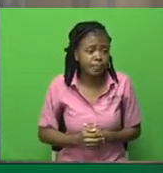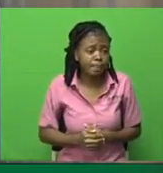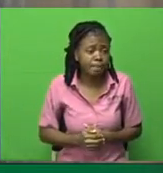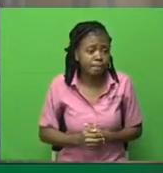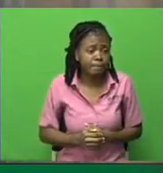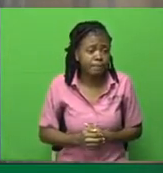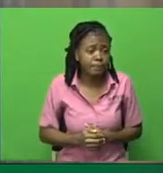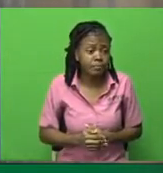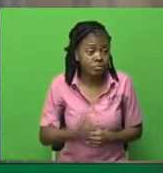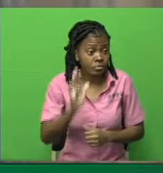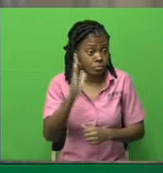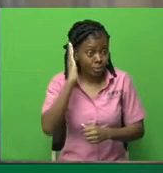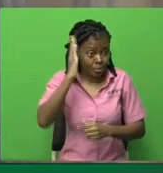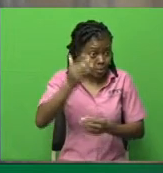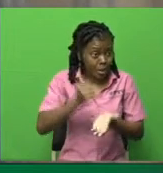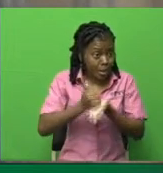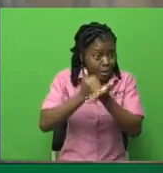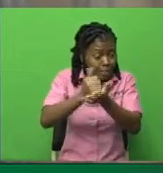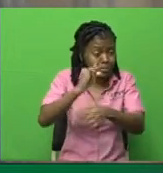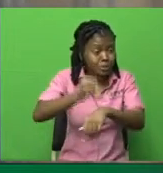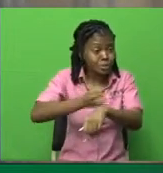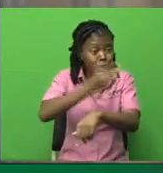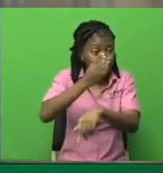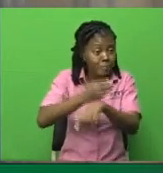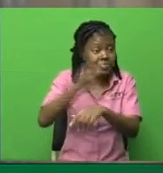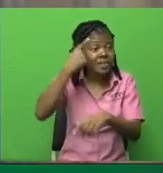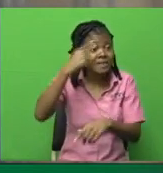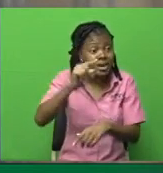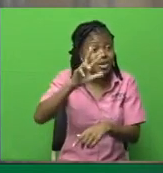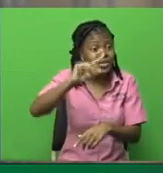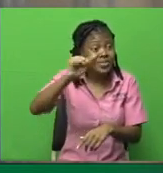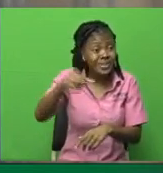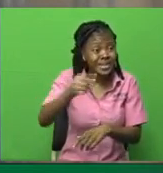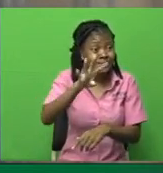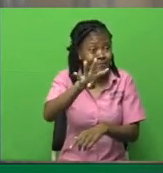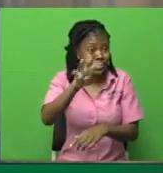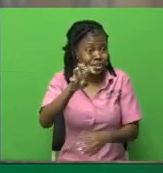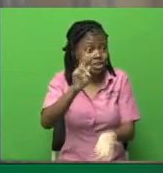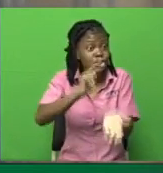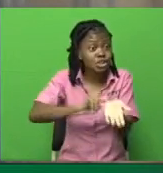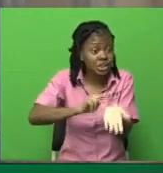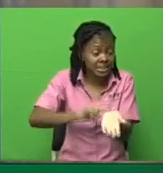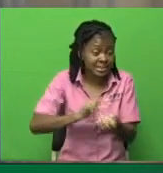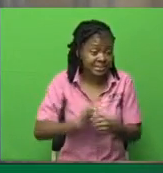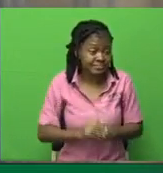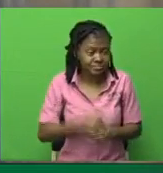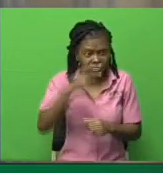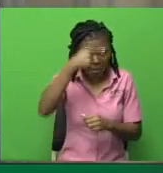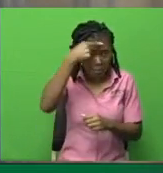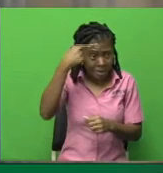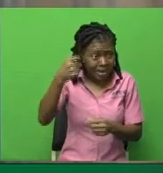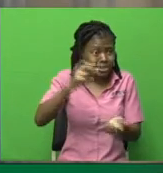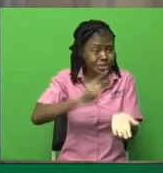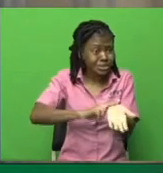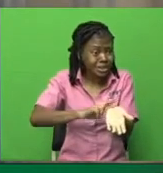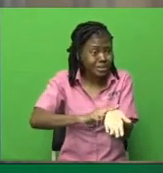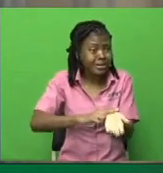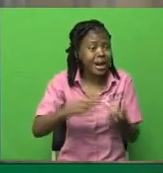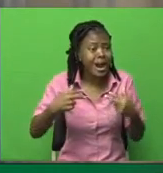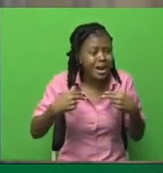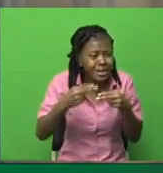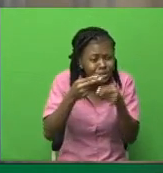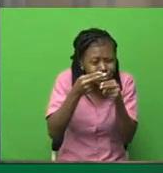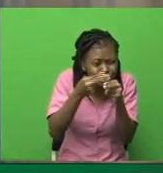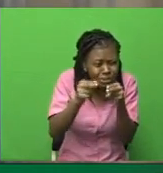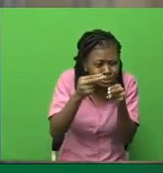state of over 3 400 nursing Personnel who would have been given temporary continuous